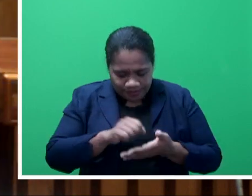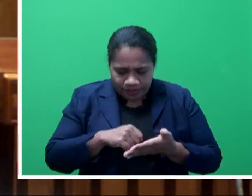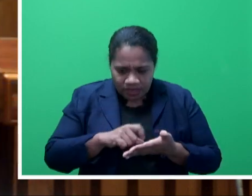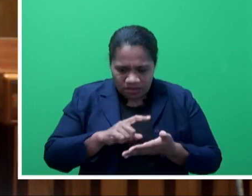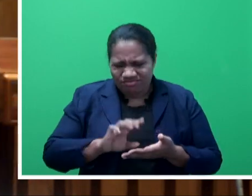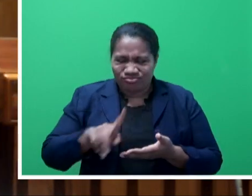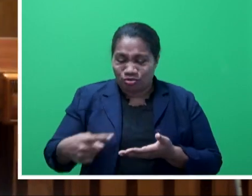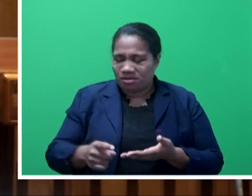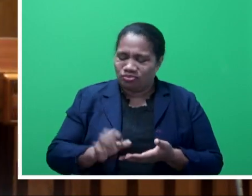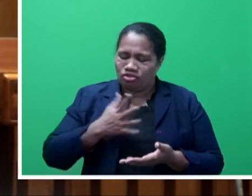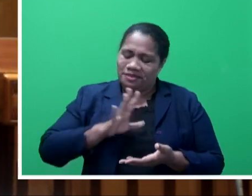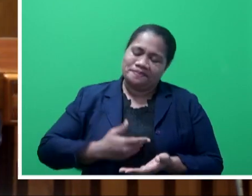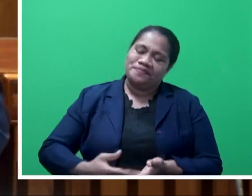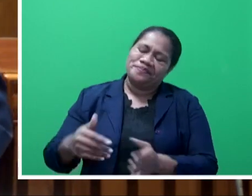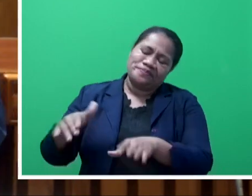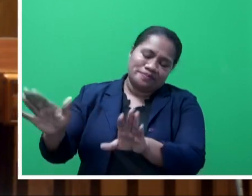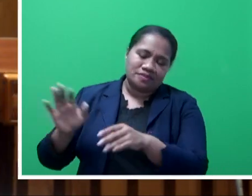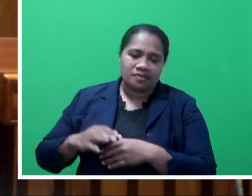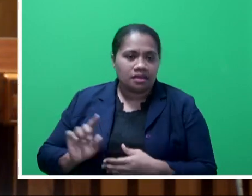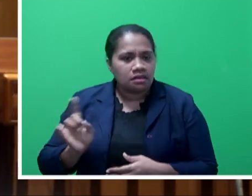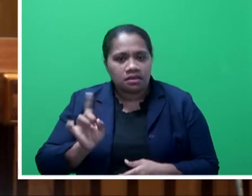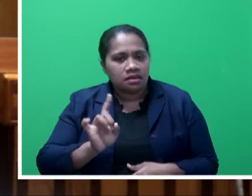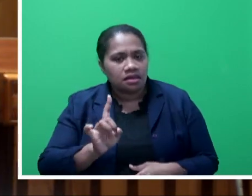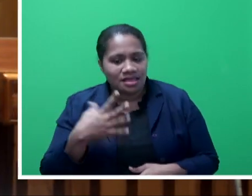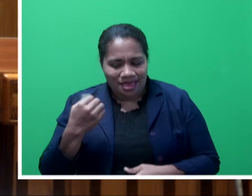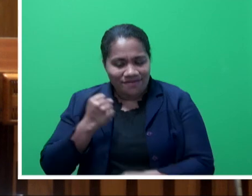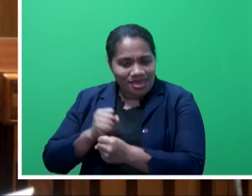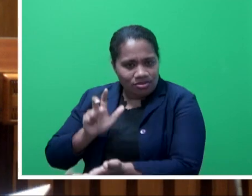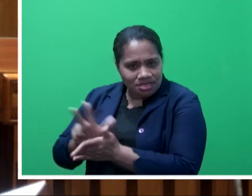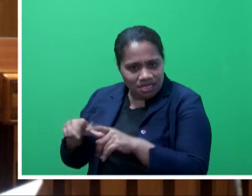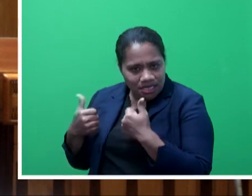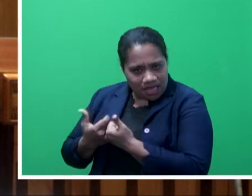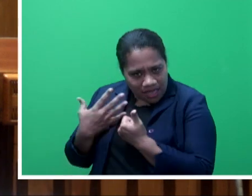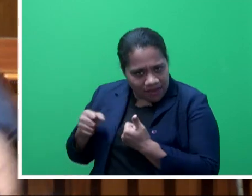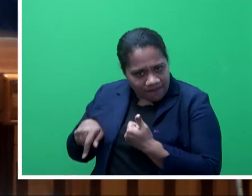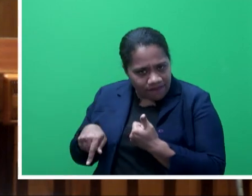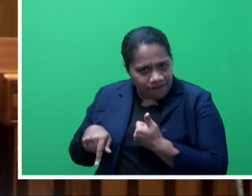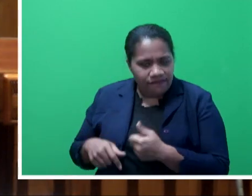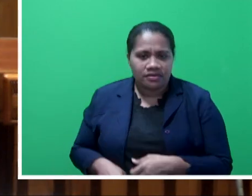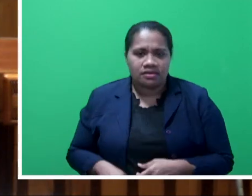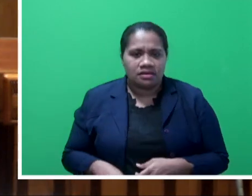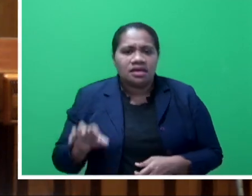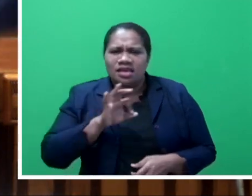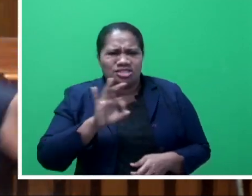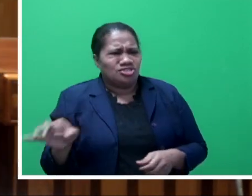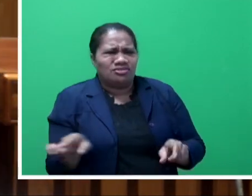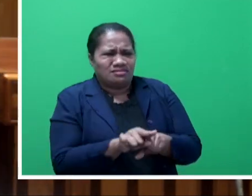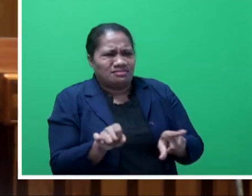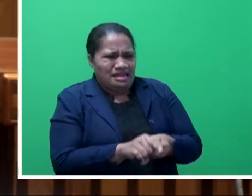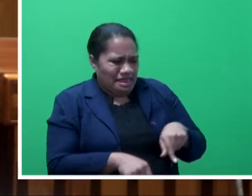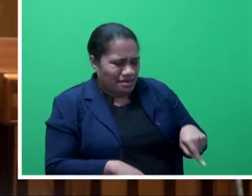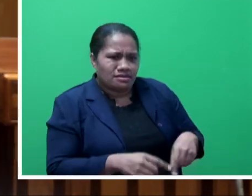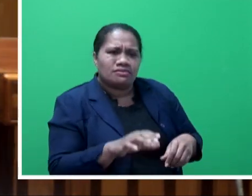paid. It's not like me going and buying a hire purchase for a bed from Courts. This is an aircraft. It costs hundreds of millions